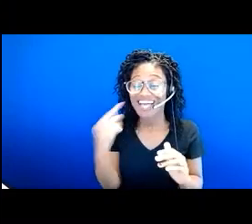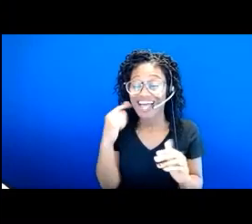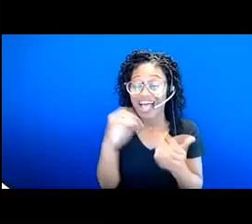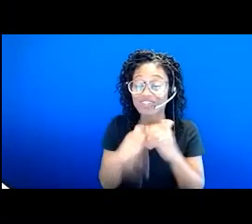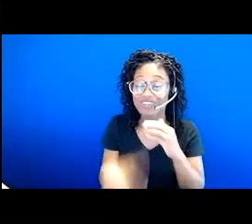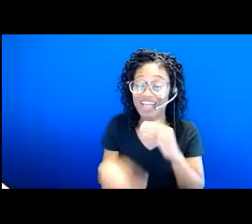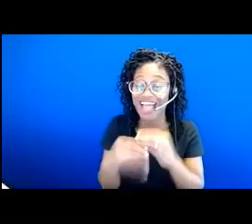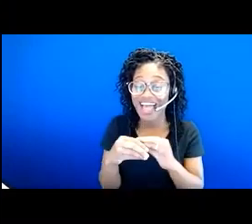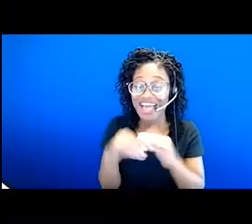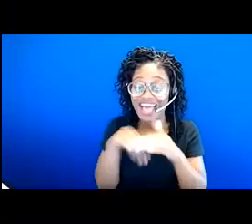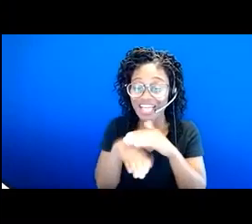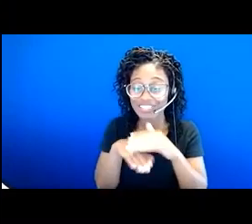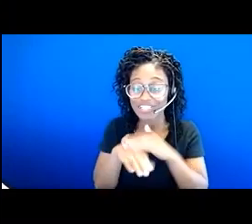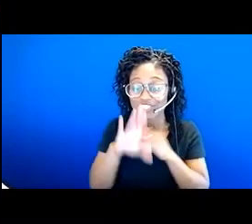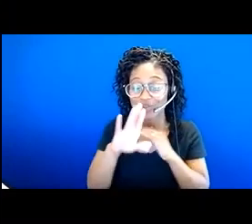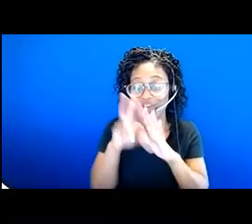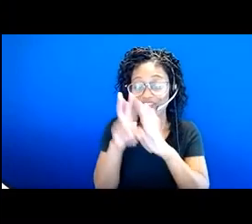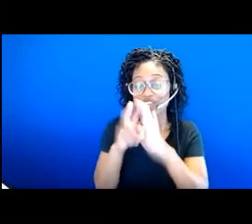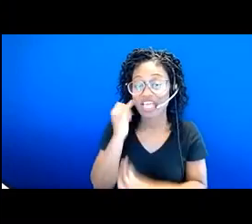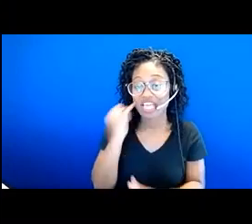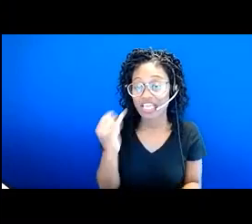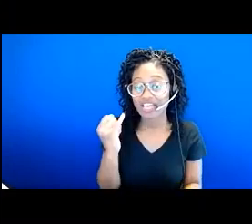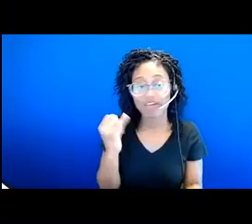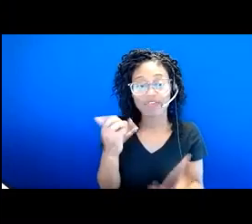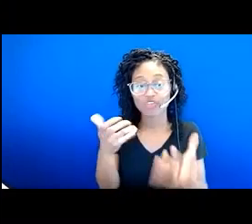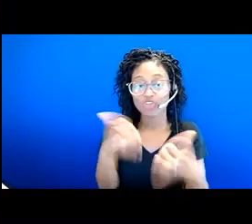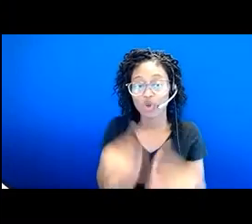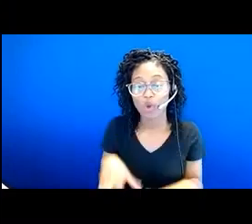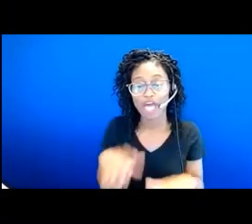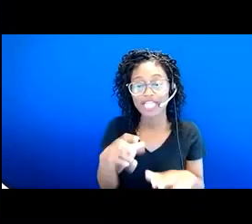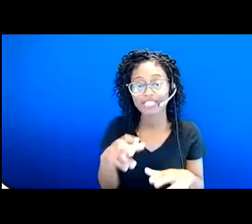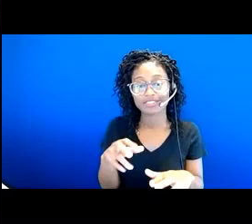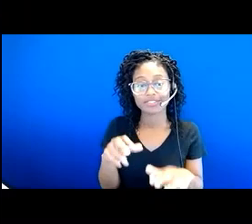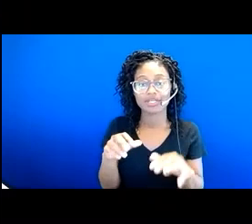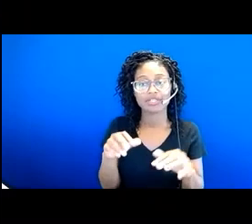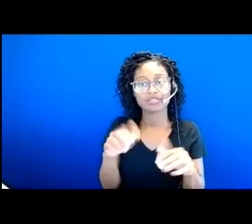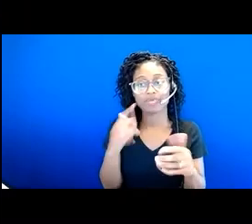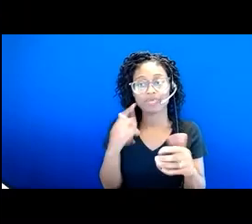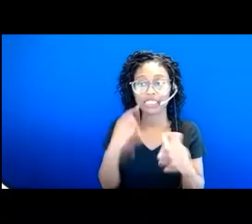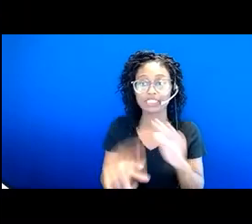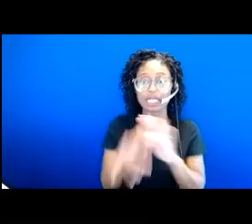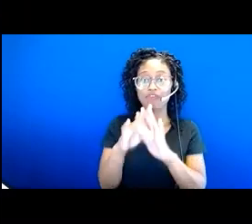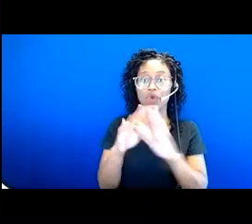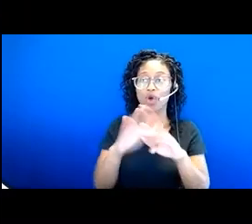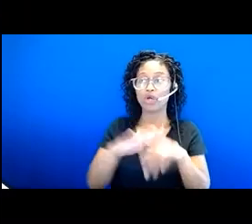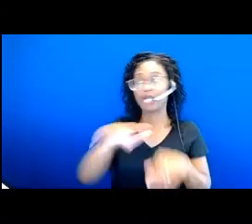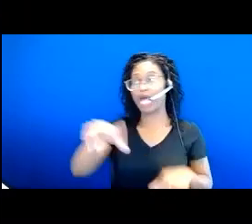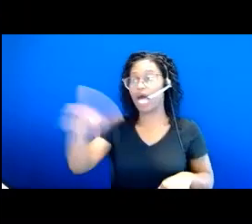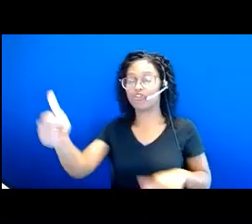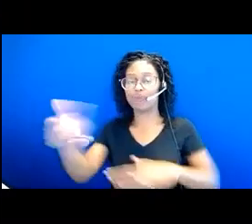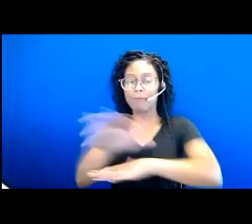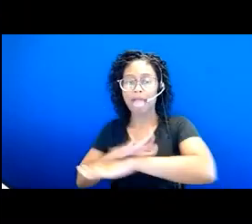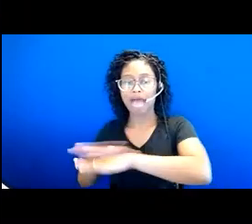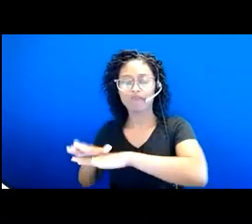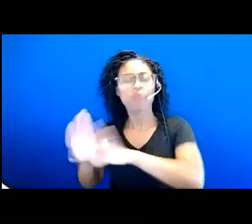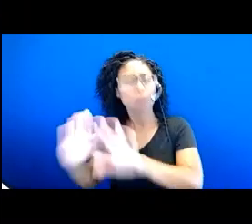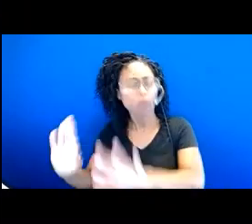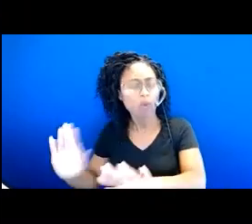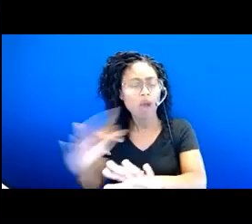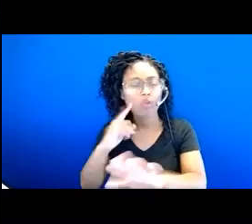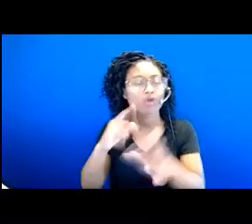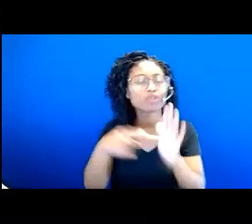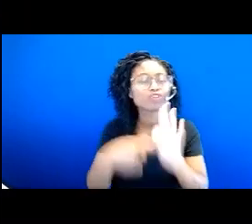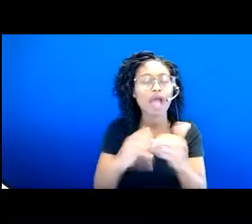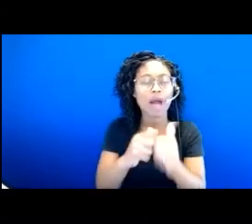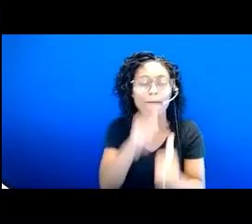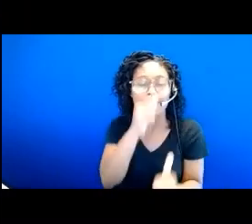video to be discoverable on either of the platforms, we'll show you how to do that so that it will only